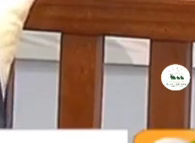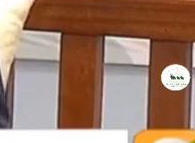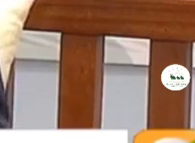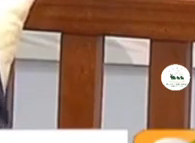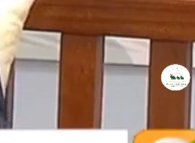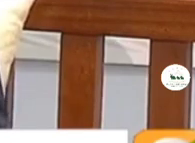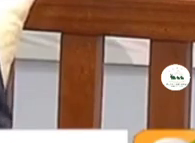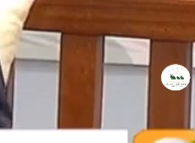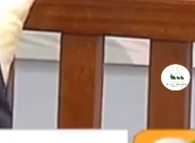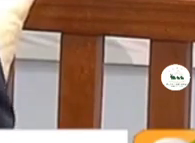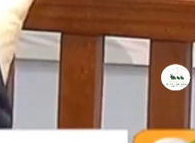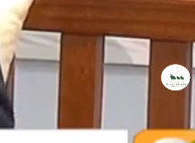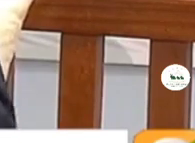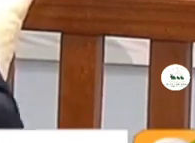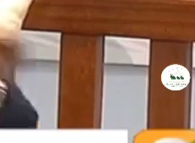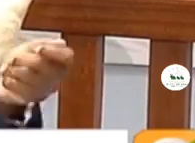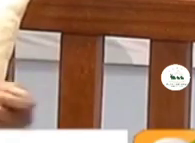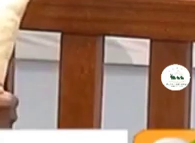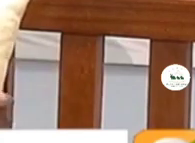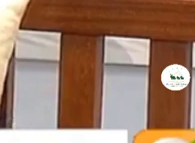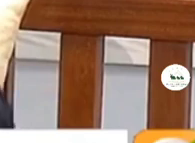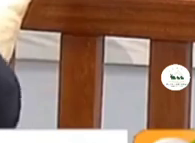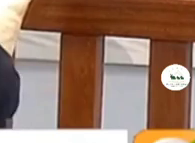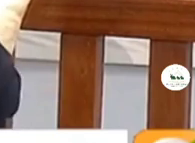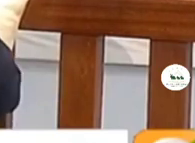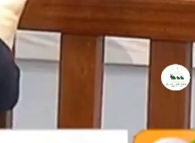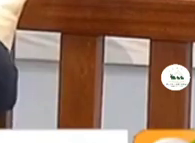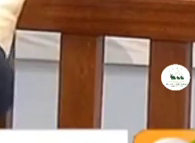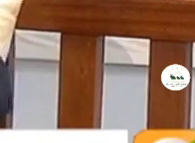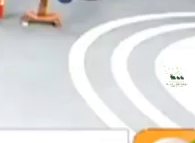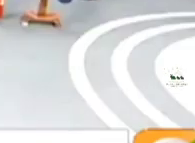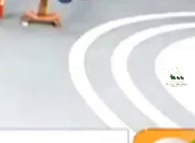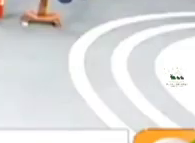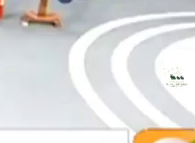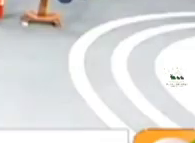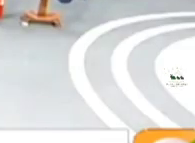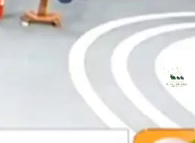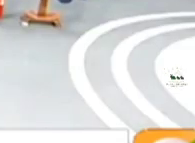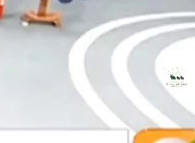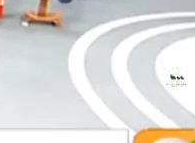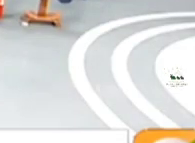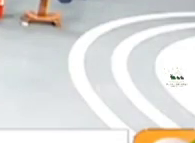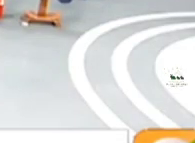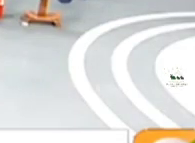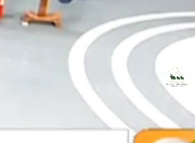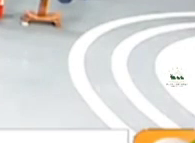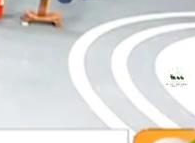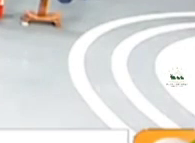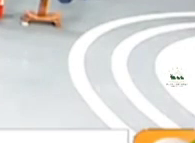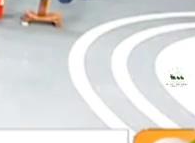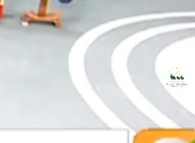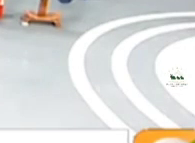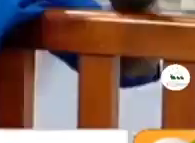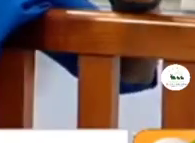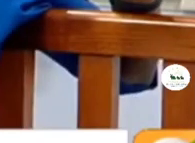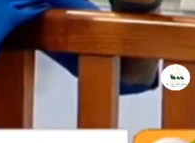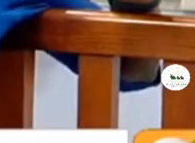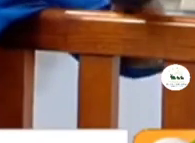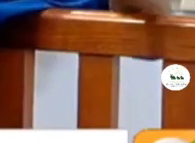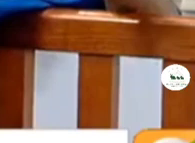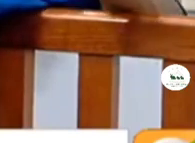the lives of the people and to unlock their potential, the pursuit of happiness. And that picture of where you want the country to